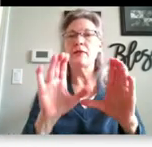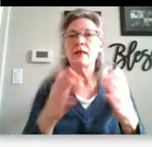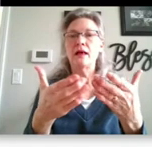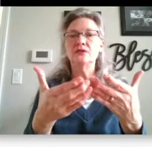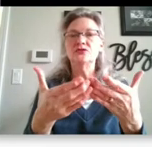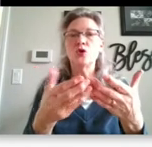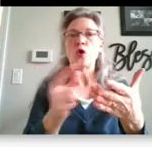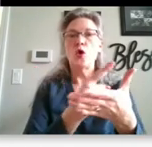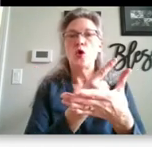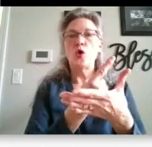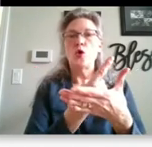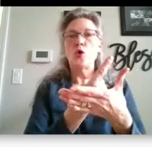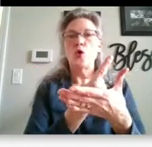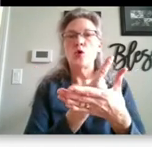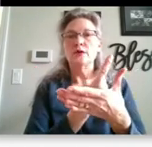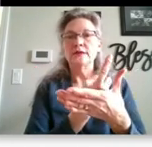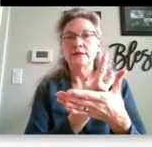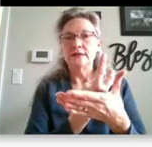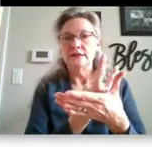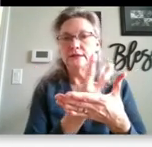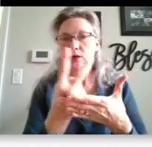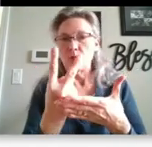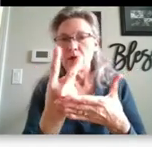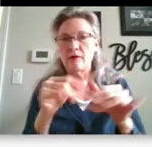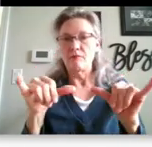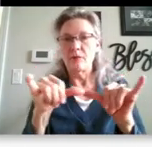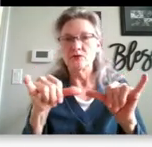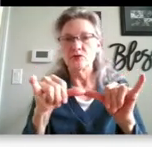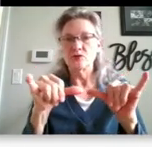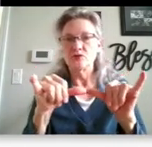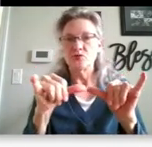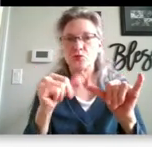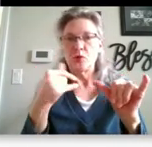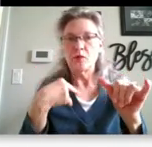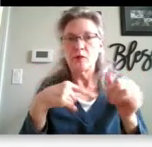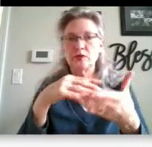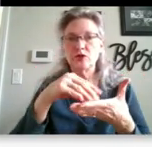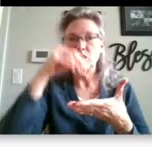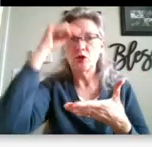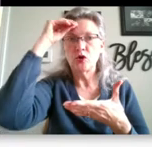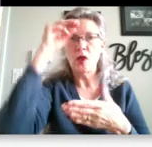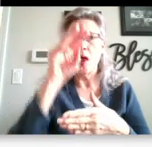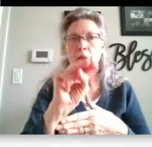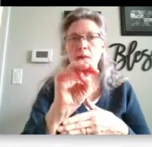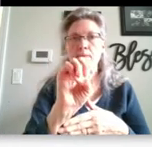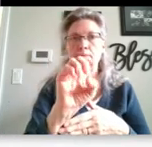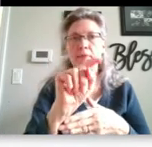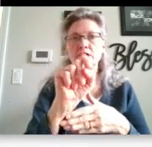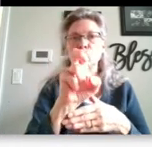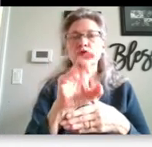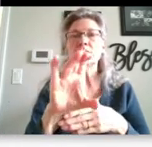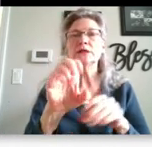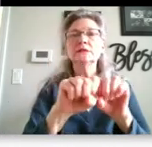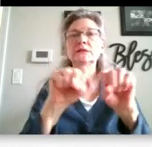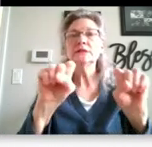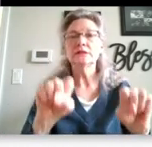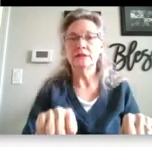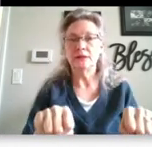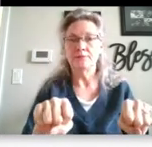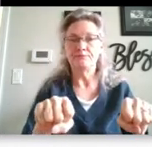week 2 of measurement, we're going to start digging into the metric system. And I kind of gave you a preview of this last week, but the metric system